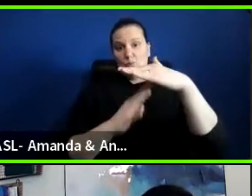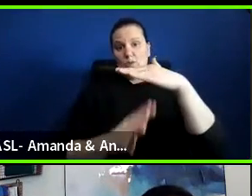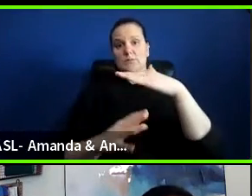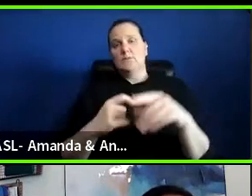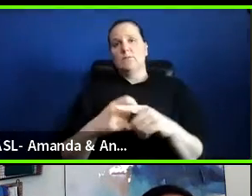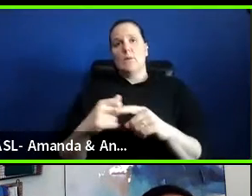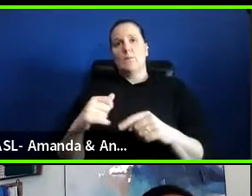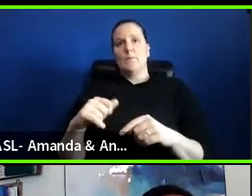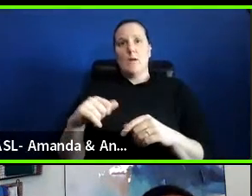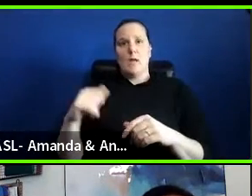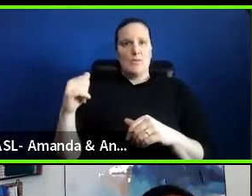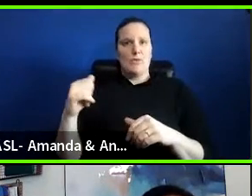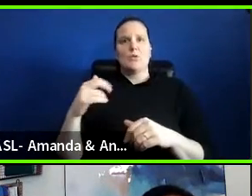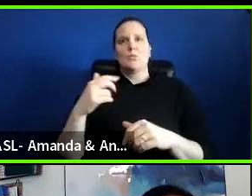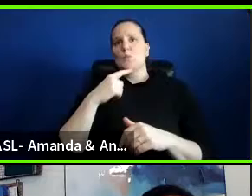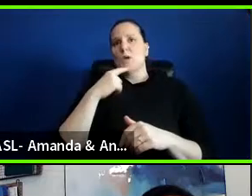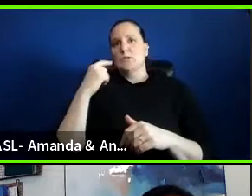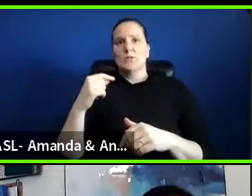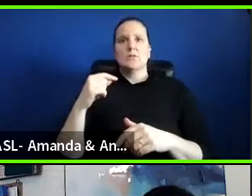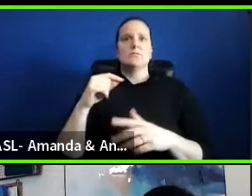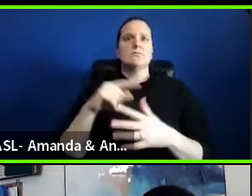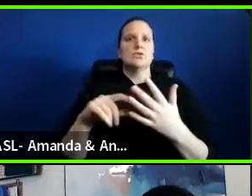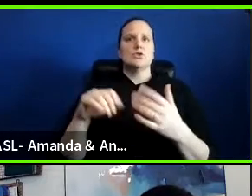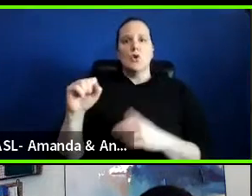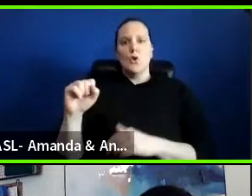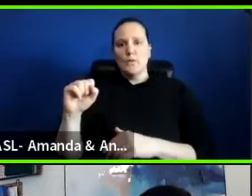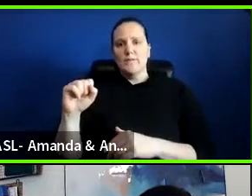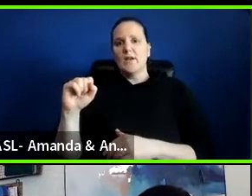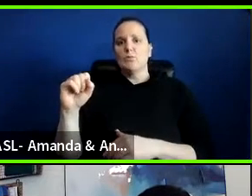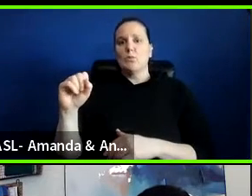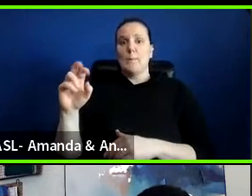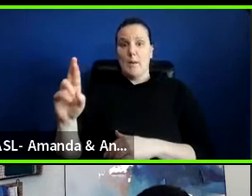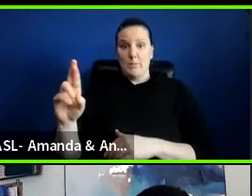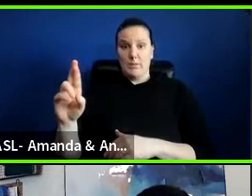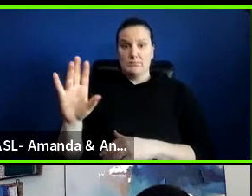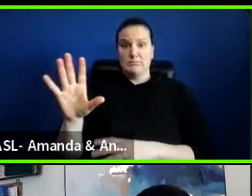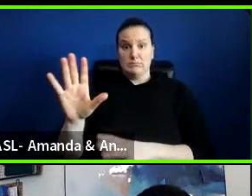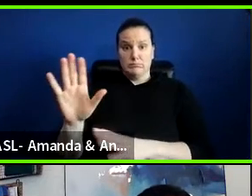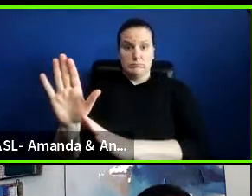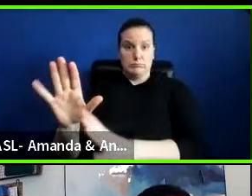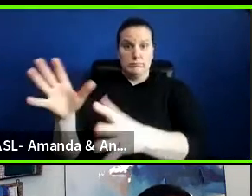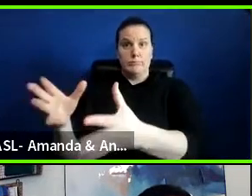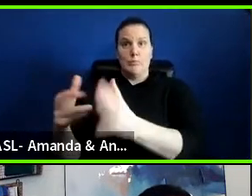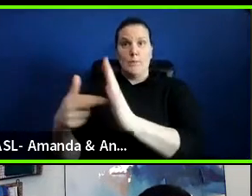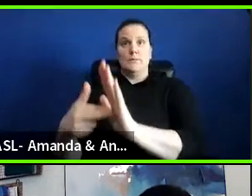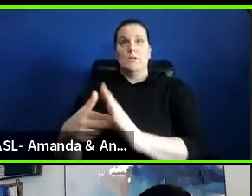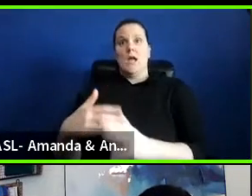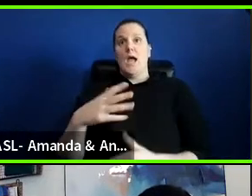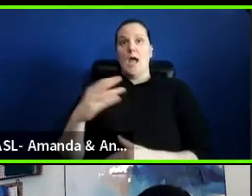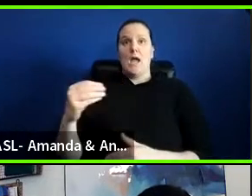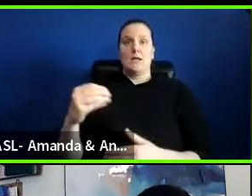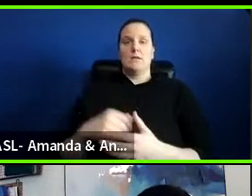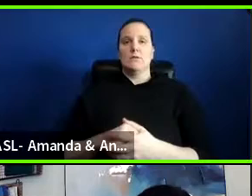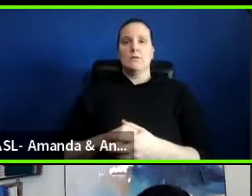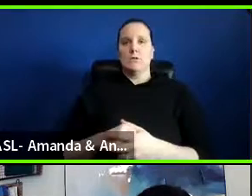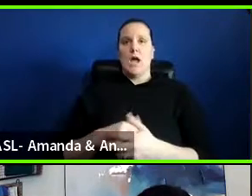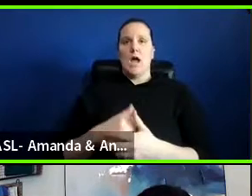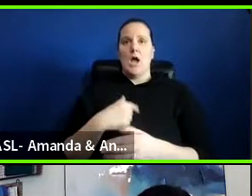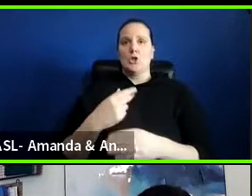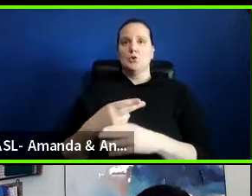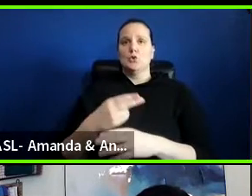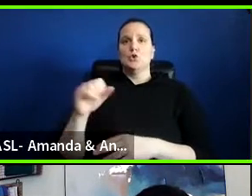other former Soviet republics. And I use